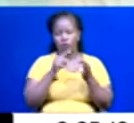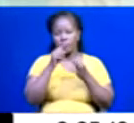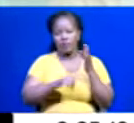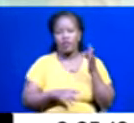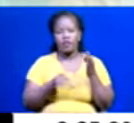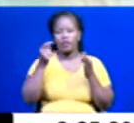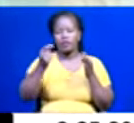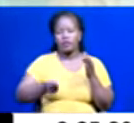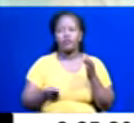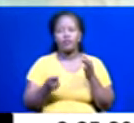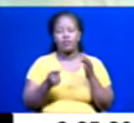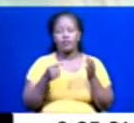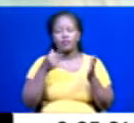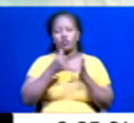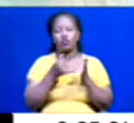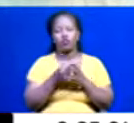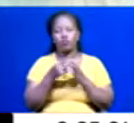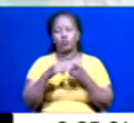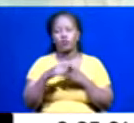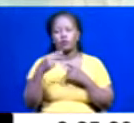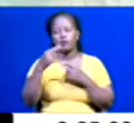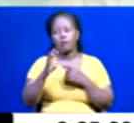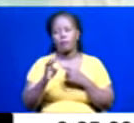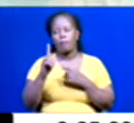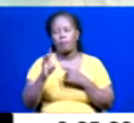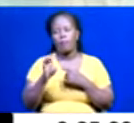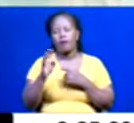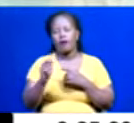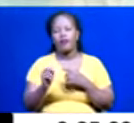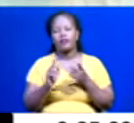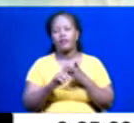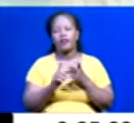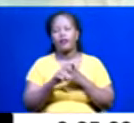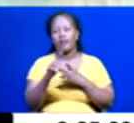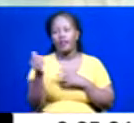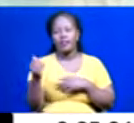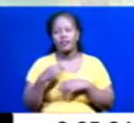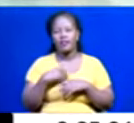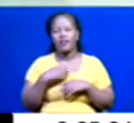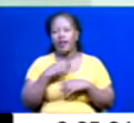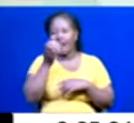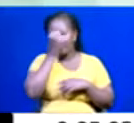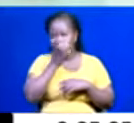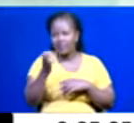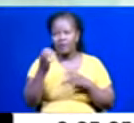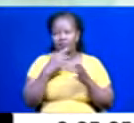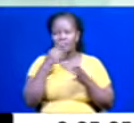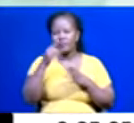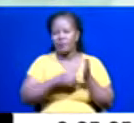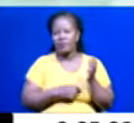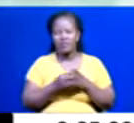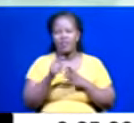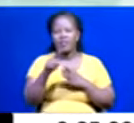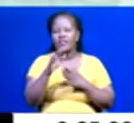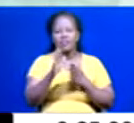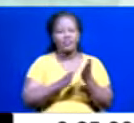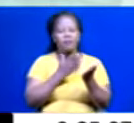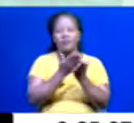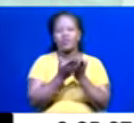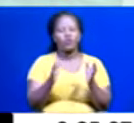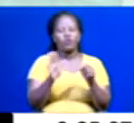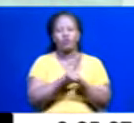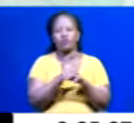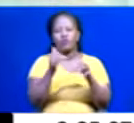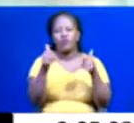Helen Omondi, Imana, Laibuta, and Ngenye, Macharia, have dismissed as premature the application by Itumbi. Now,